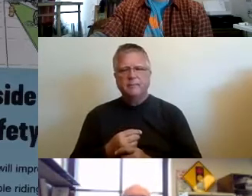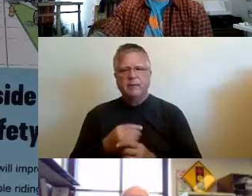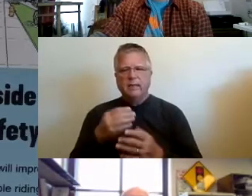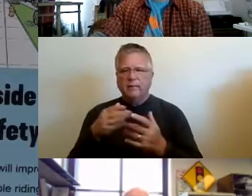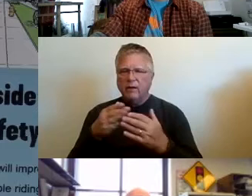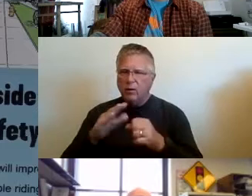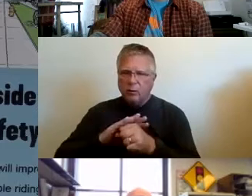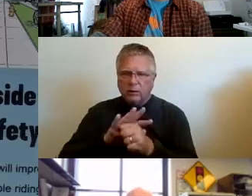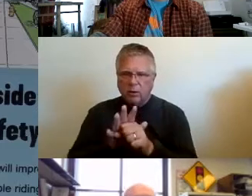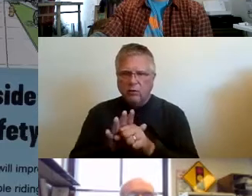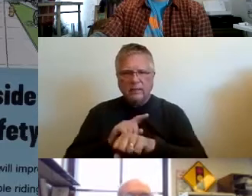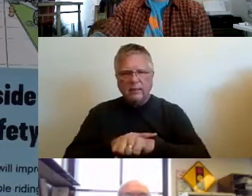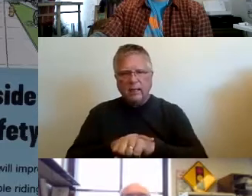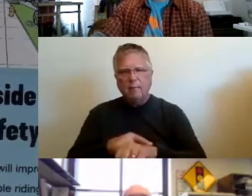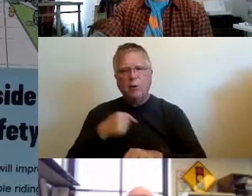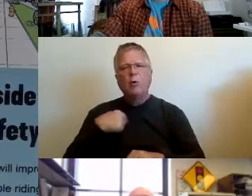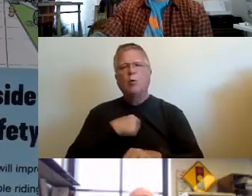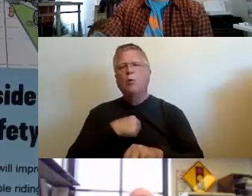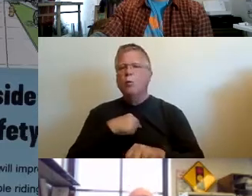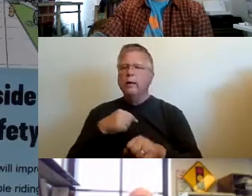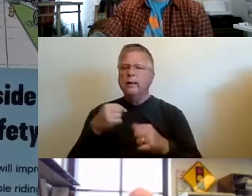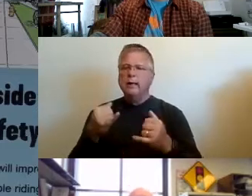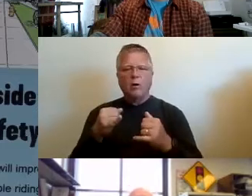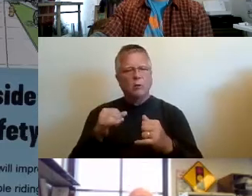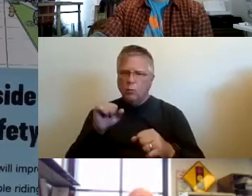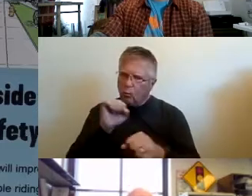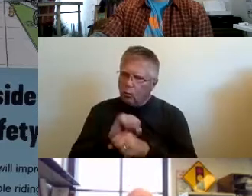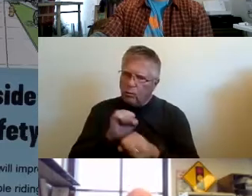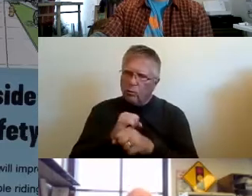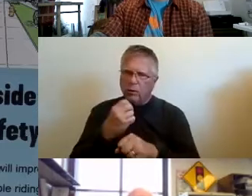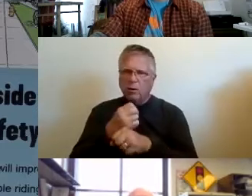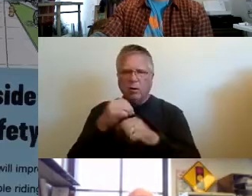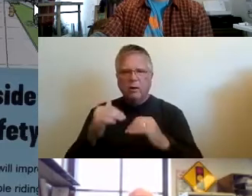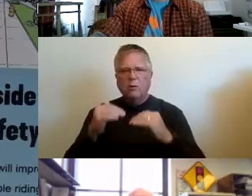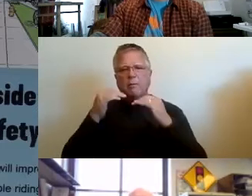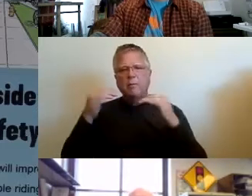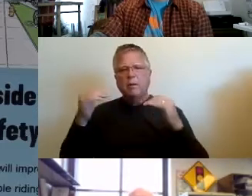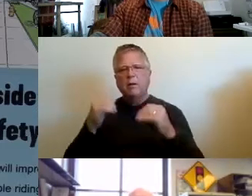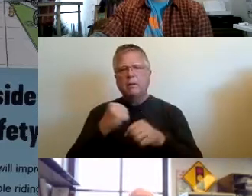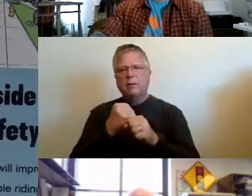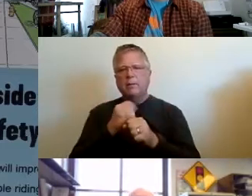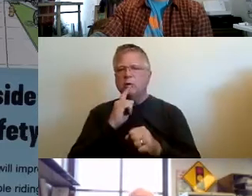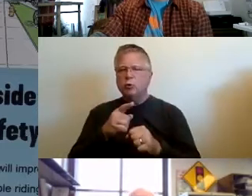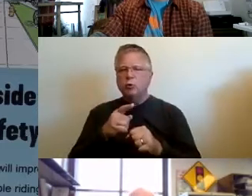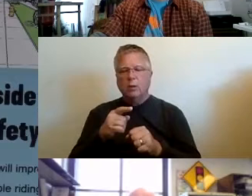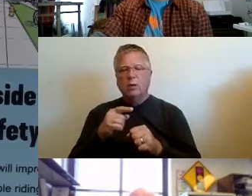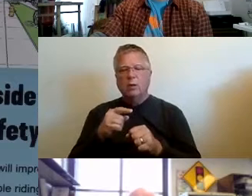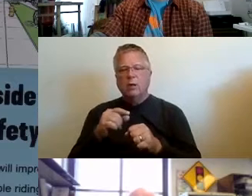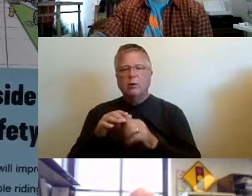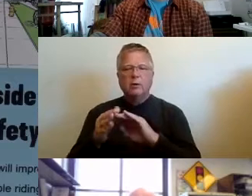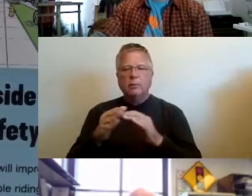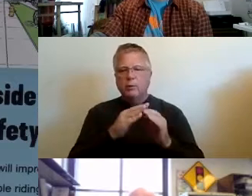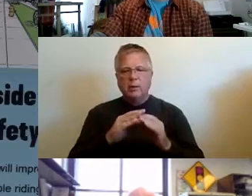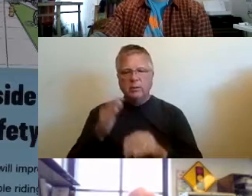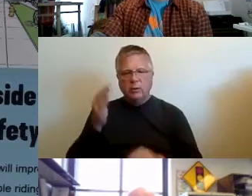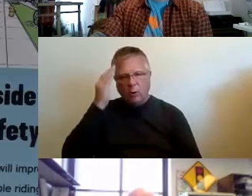period, we are doing above and beyond to make sure that our community is well aware of this project. Whether you are